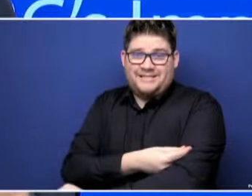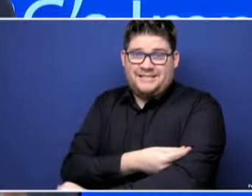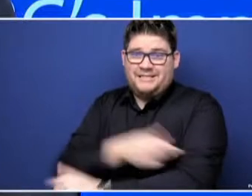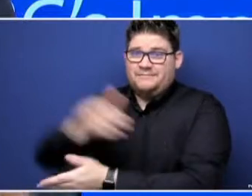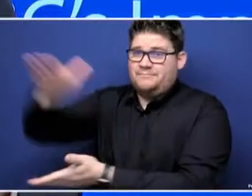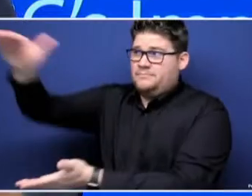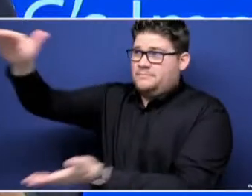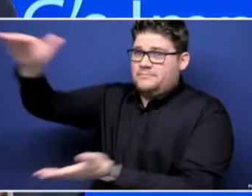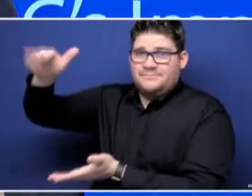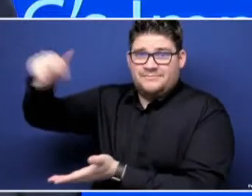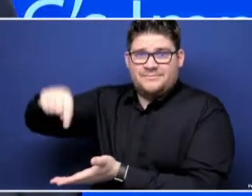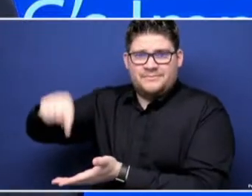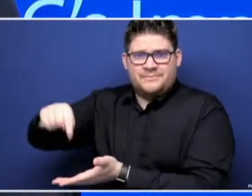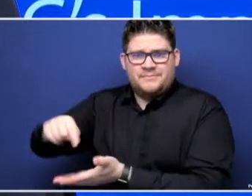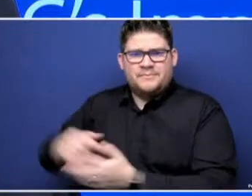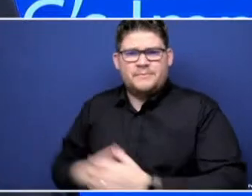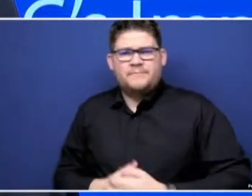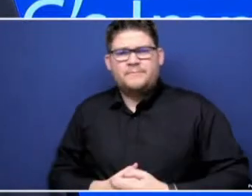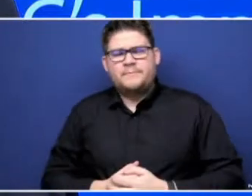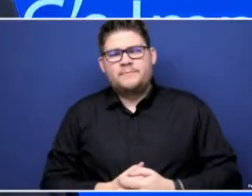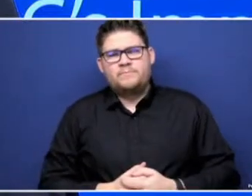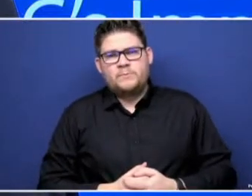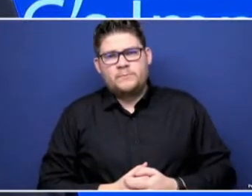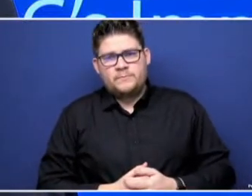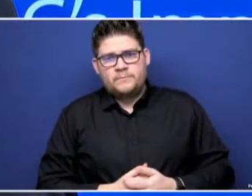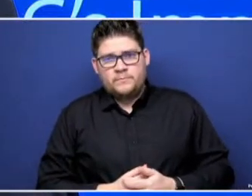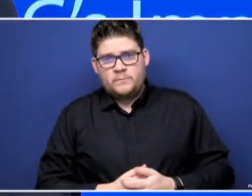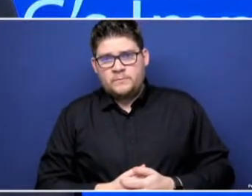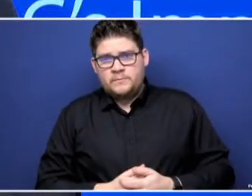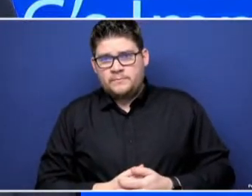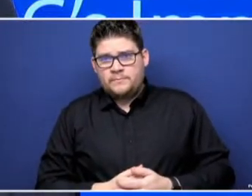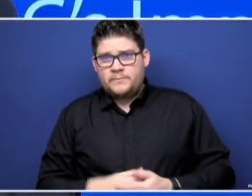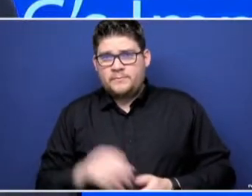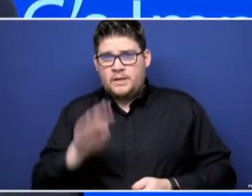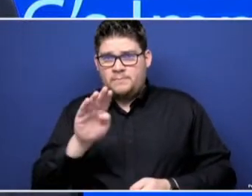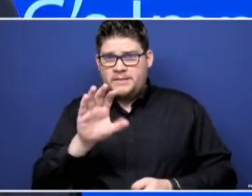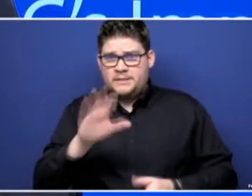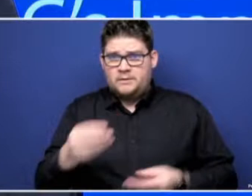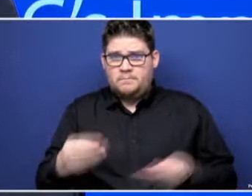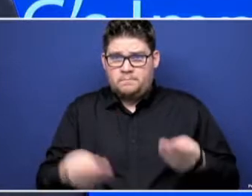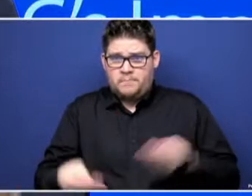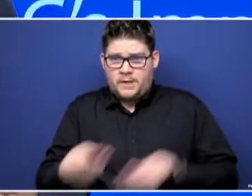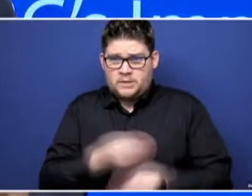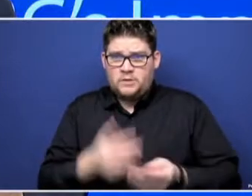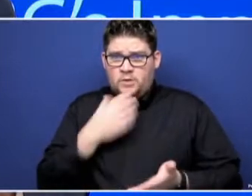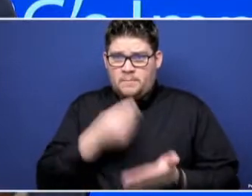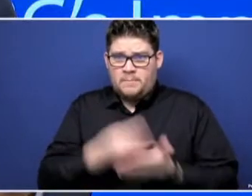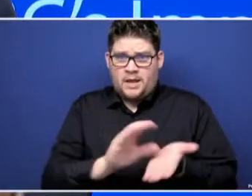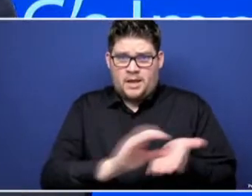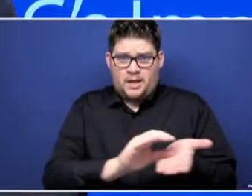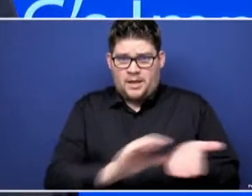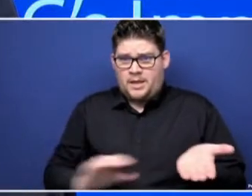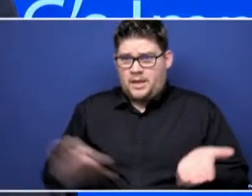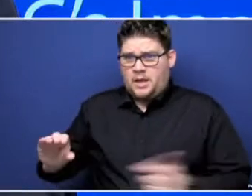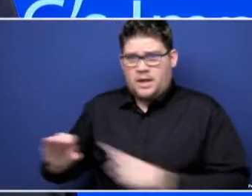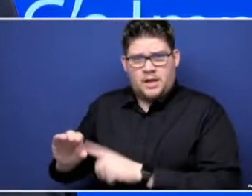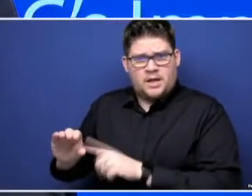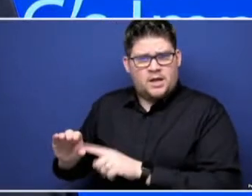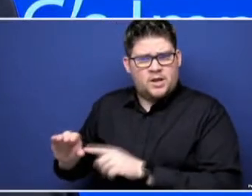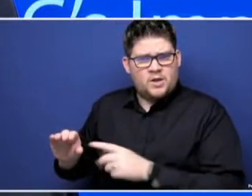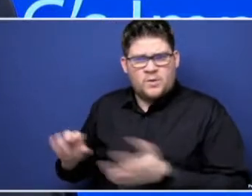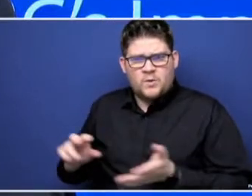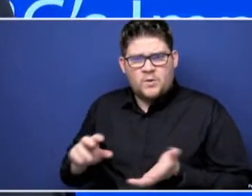Precision Nano Systems is another BC-based life sciences company that has had a breakthrough with the delivery mechanism for